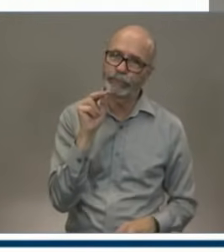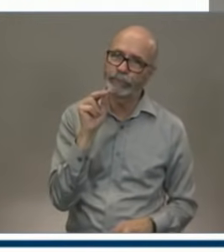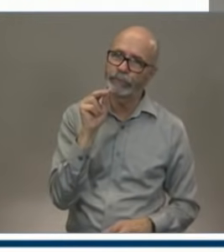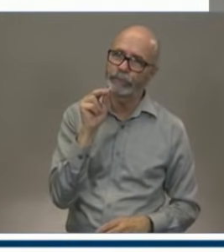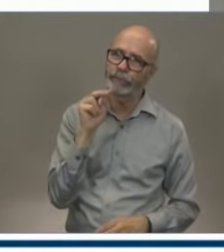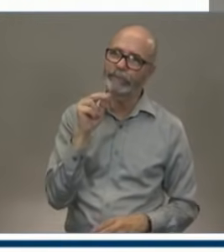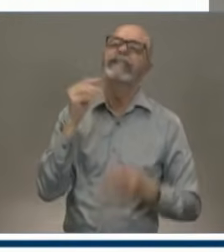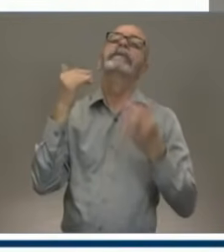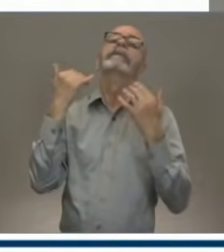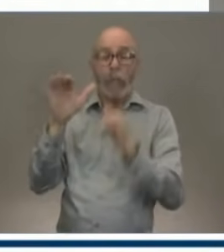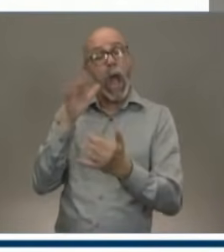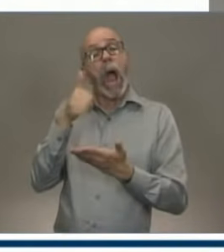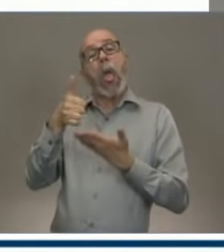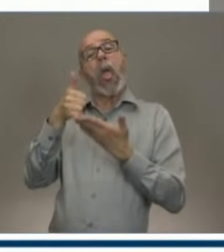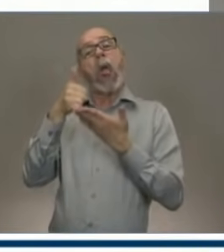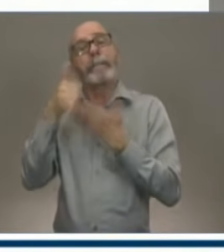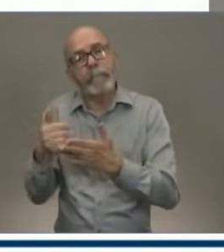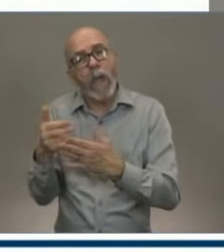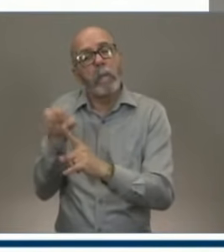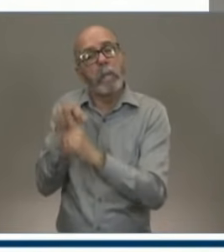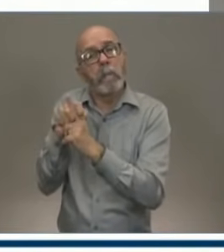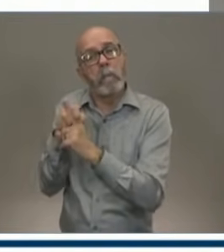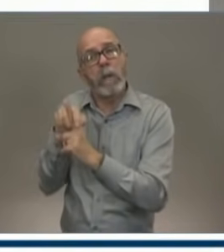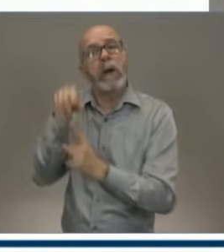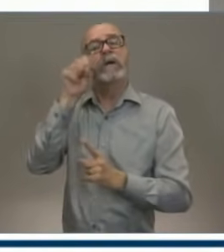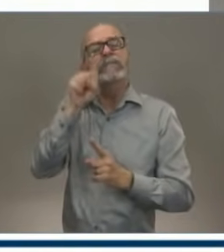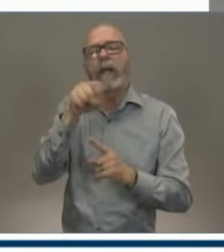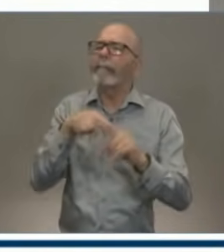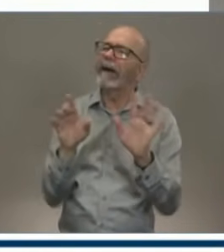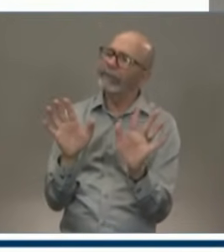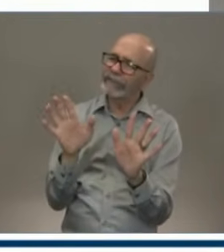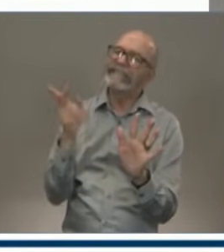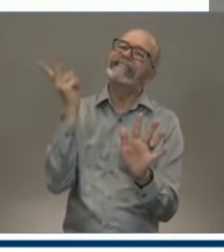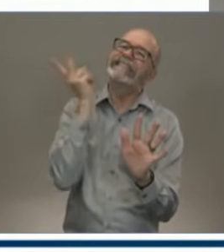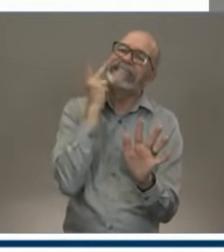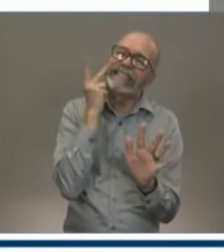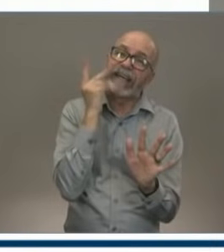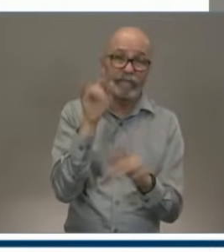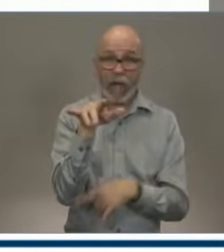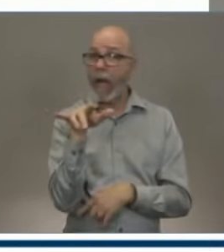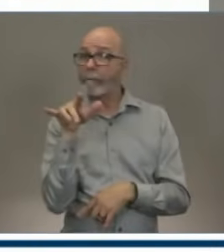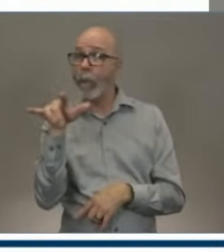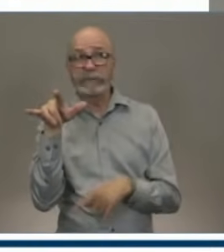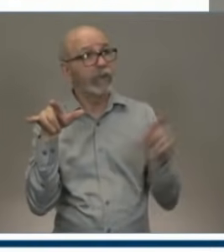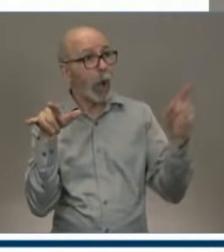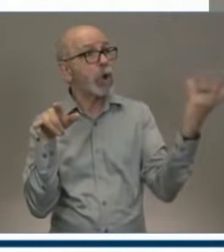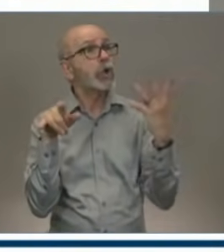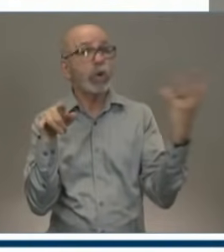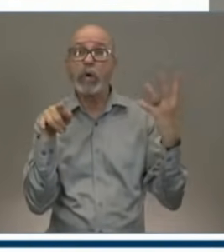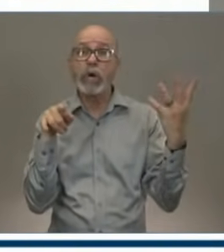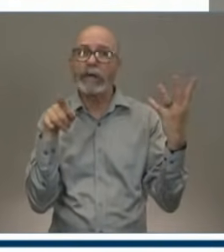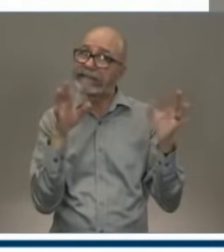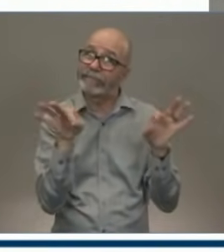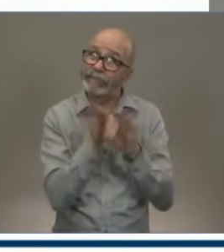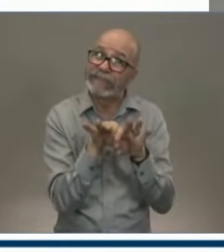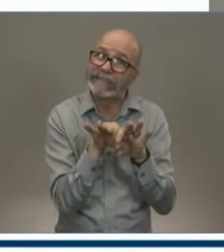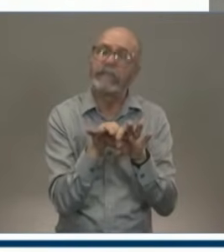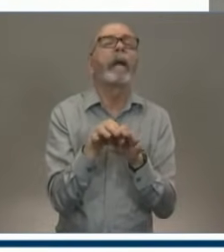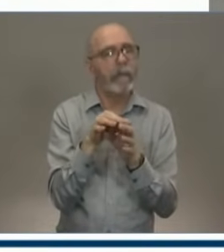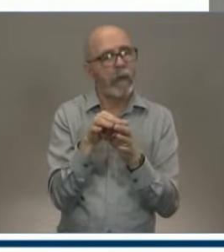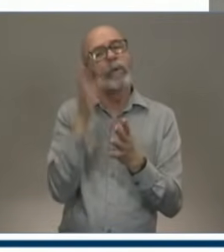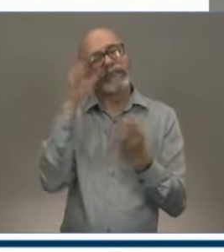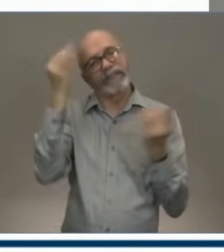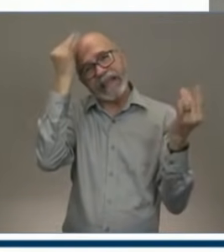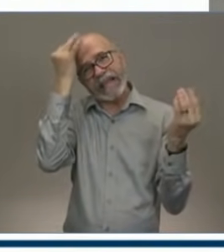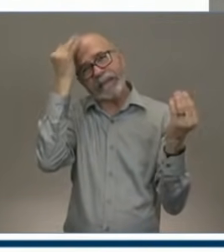we'll continue to look at testing, at what role testing at the airport could play, along with all of the rest of our testing